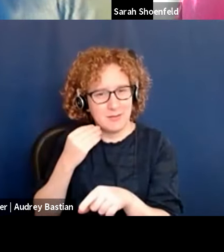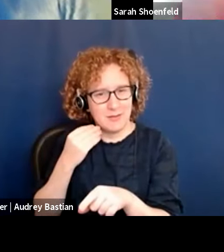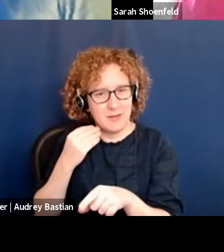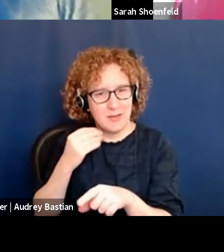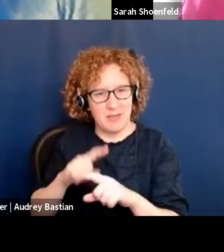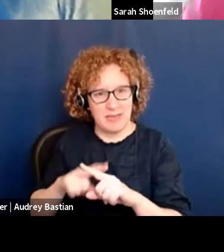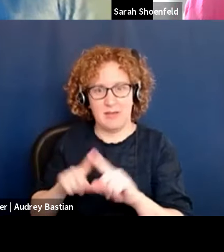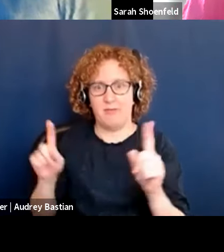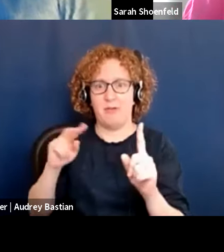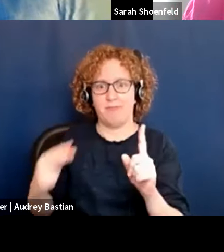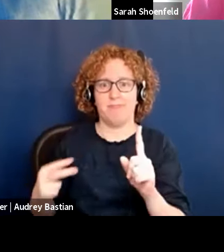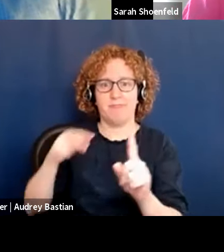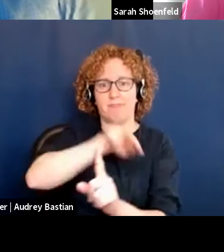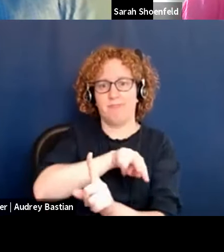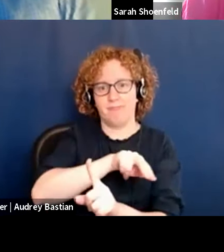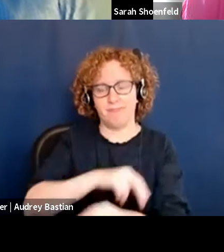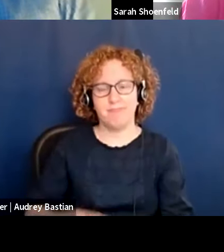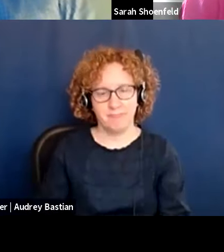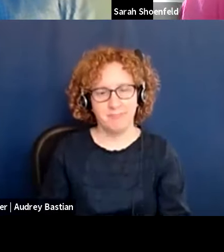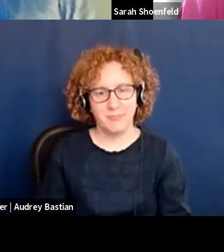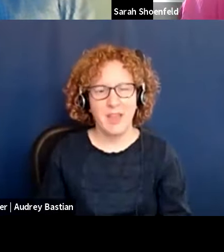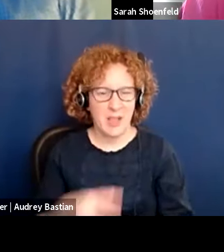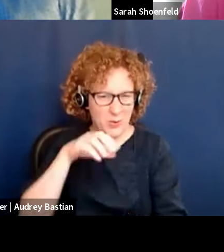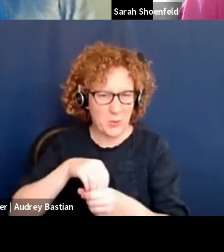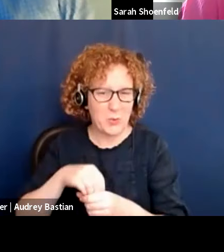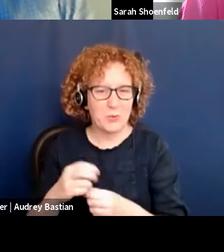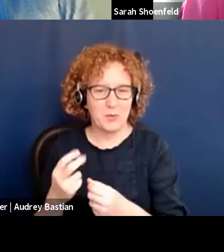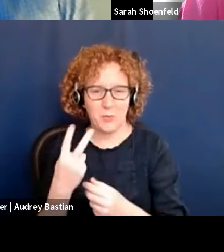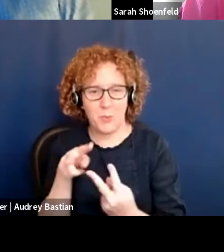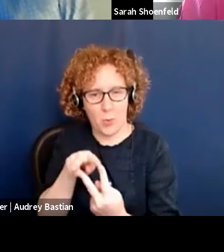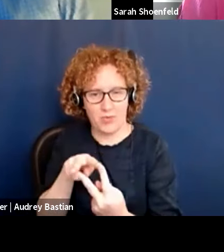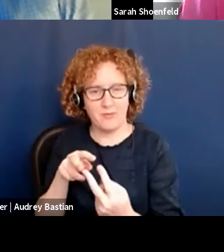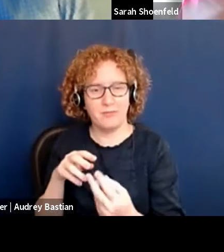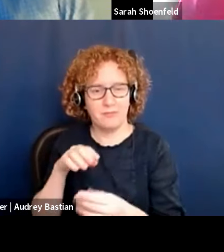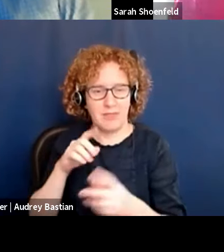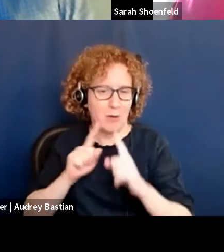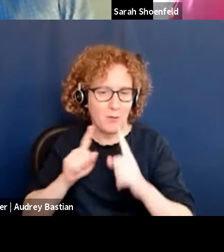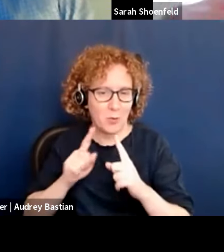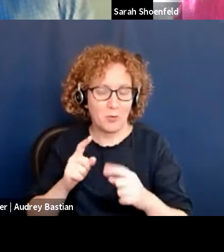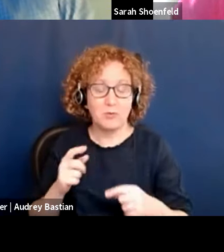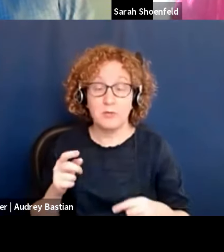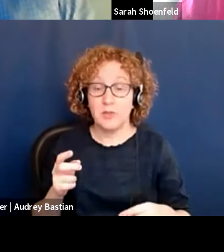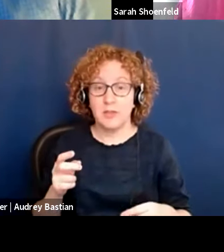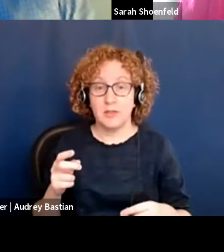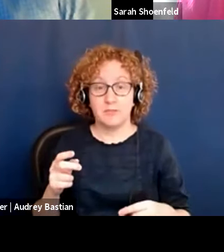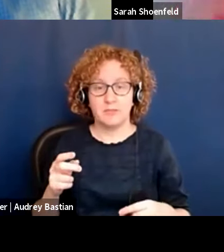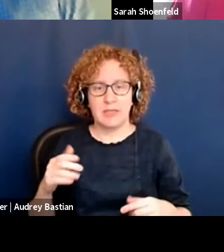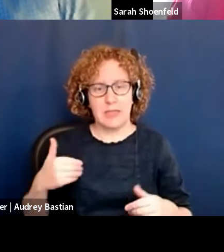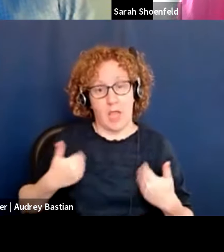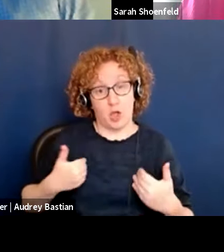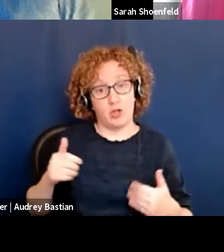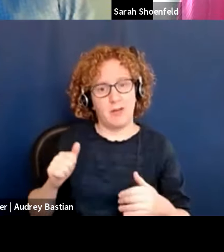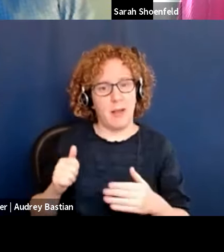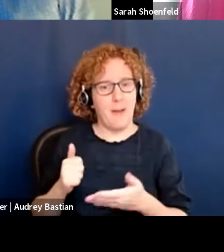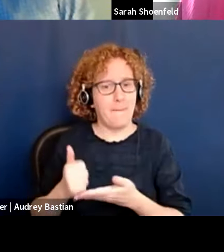very different, you know, from a different perspective, but include them in the interview because they can really help sort of bridge and